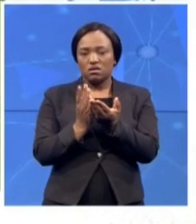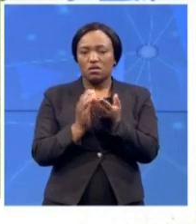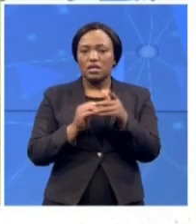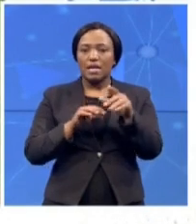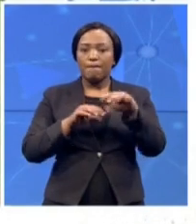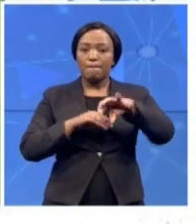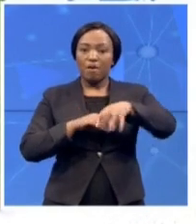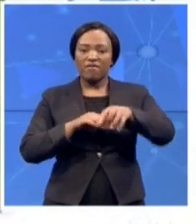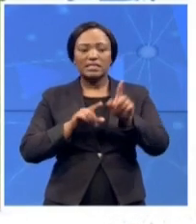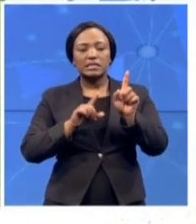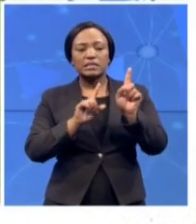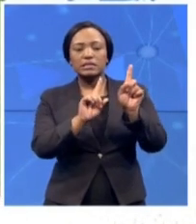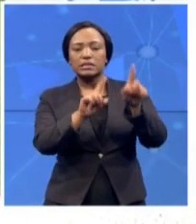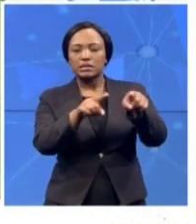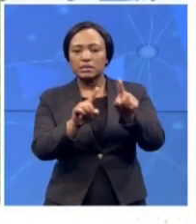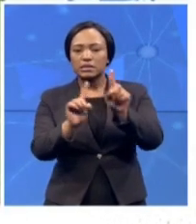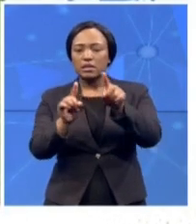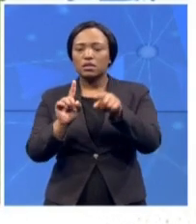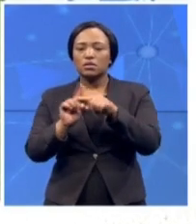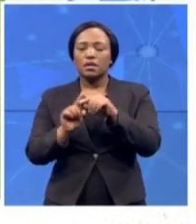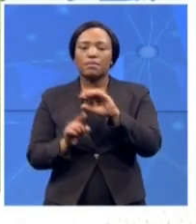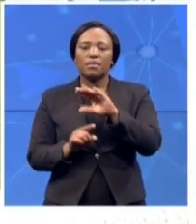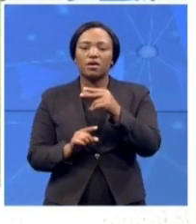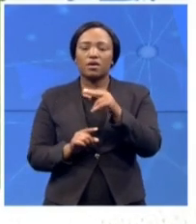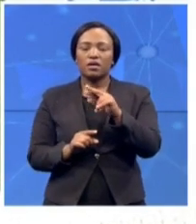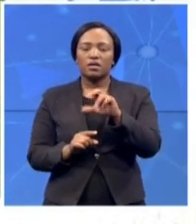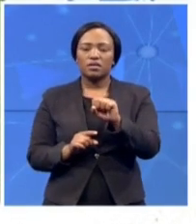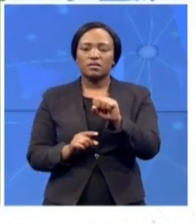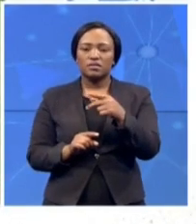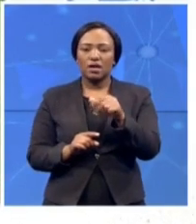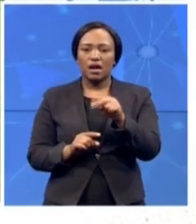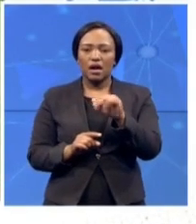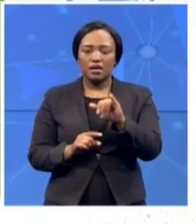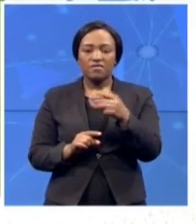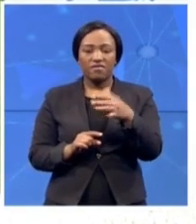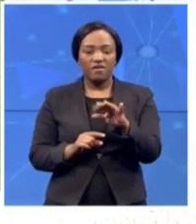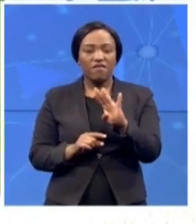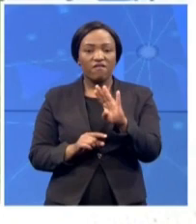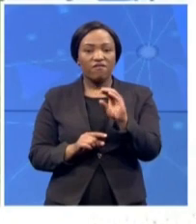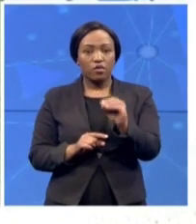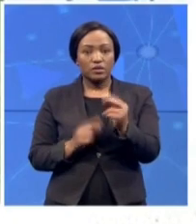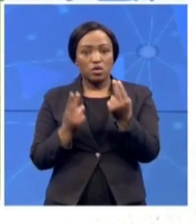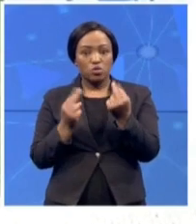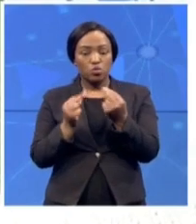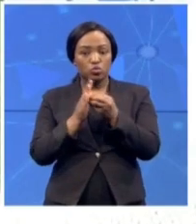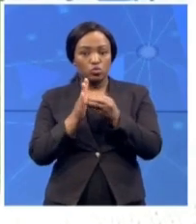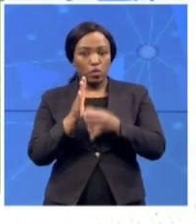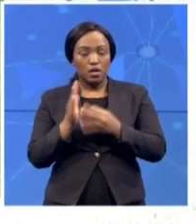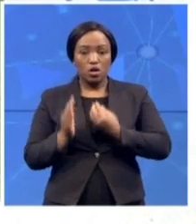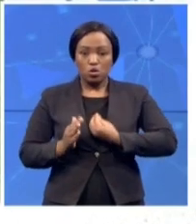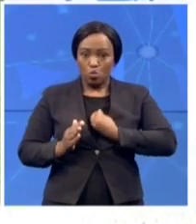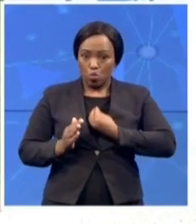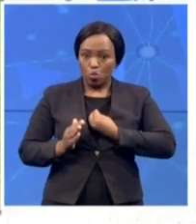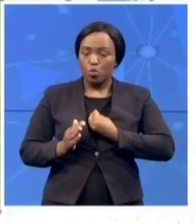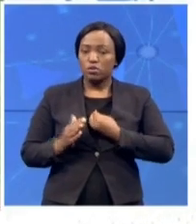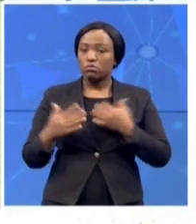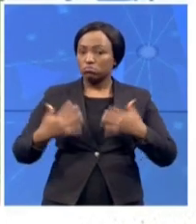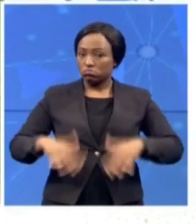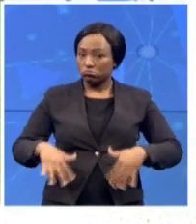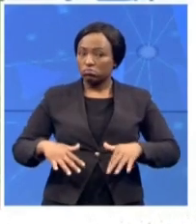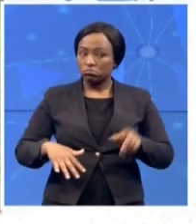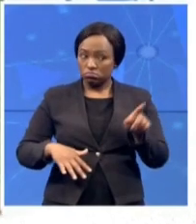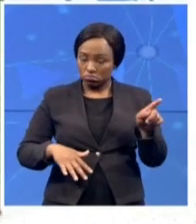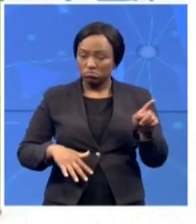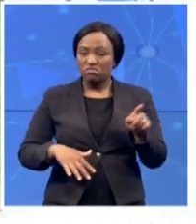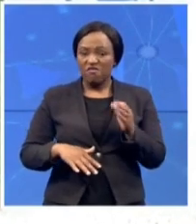region yesterday, they registered 40 new students. That's youth. That's our prime electorate. And that is what we're aiming to do, to